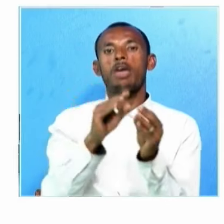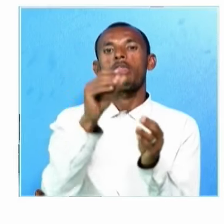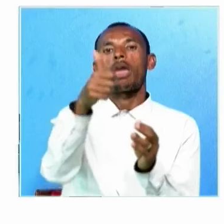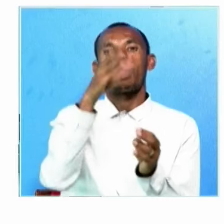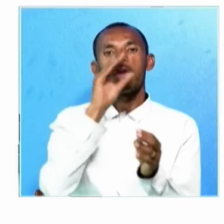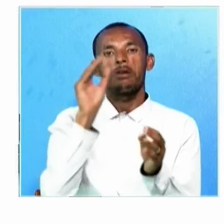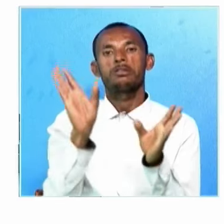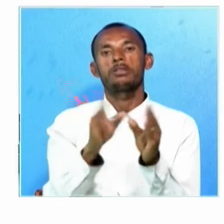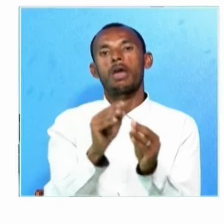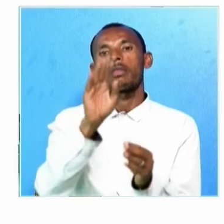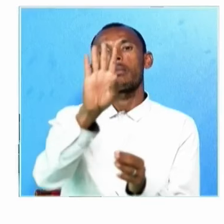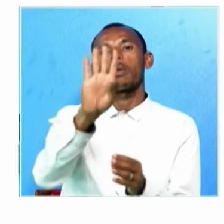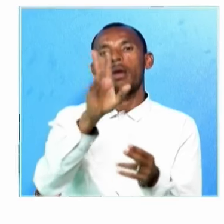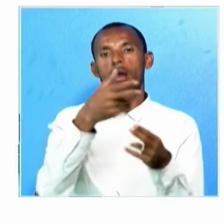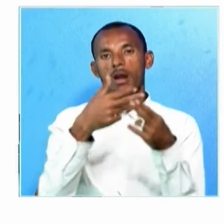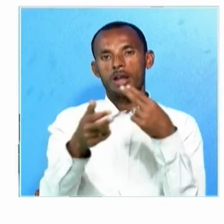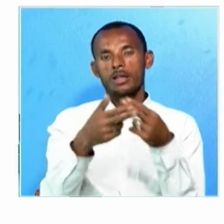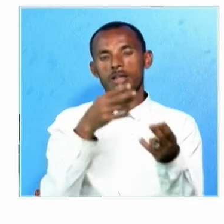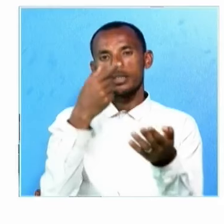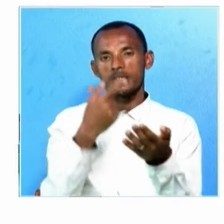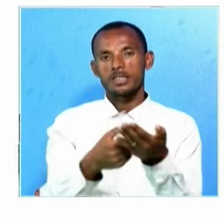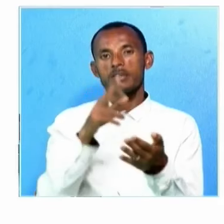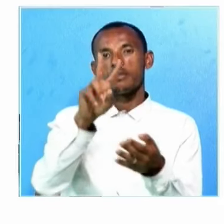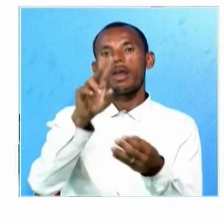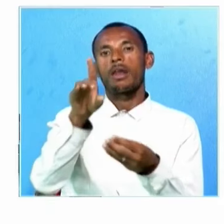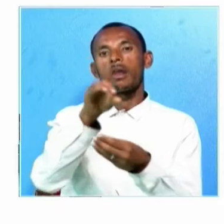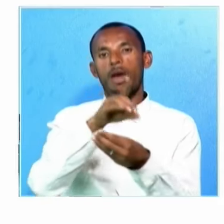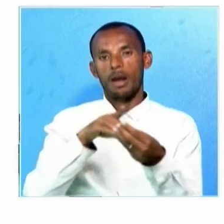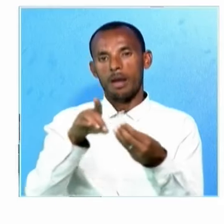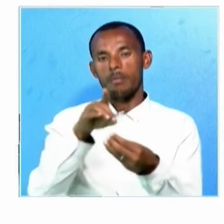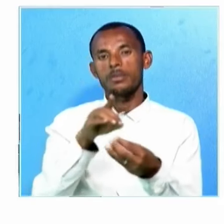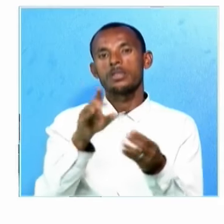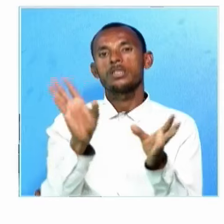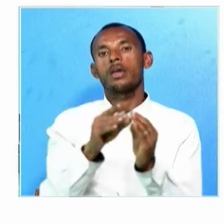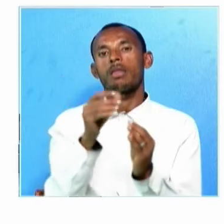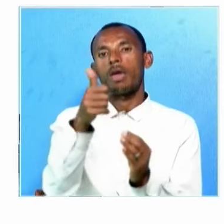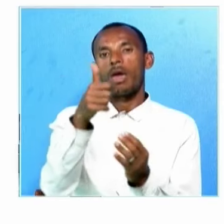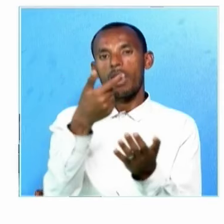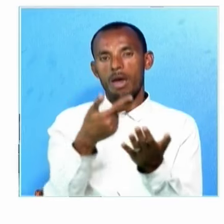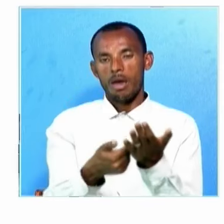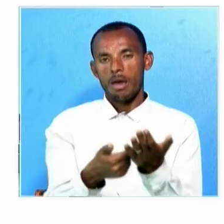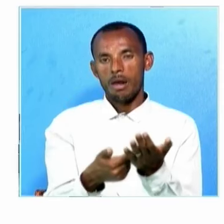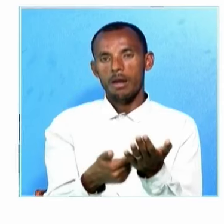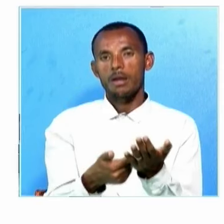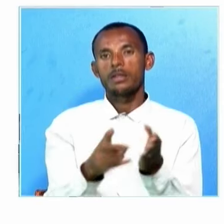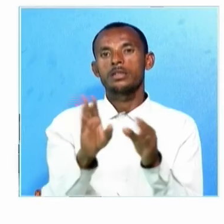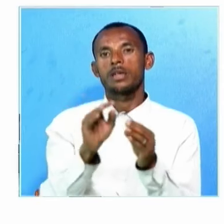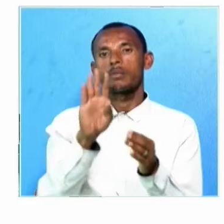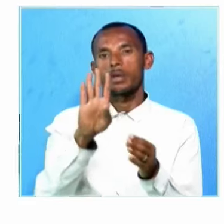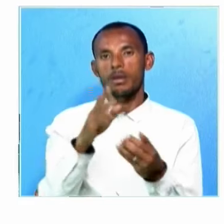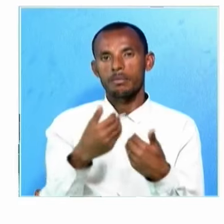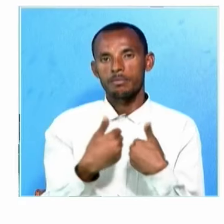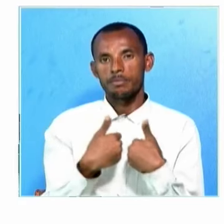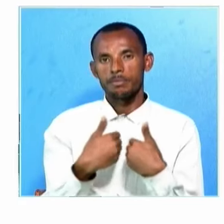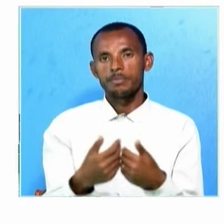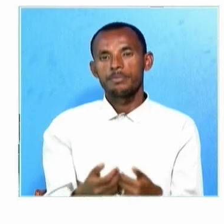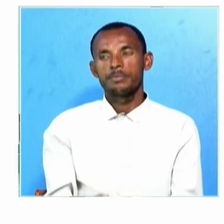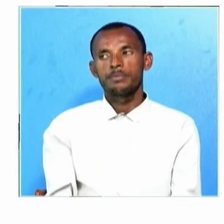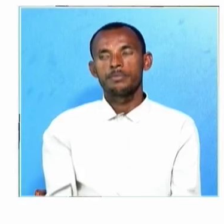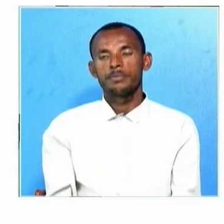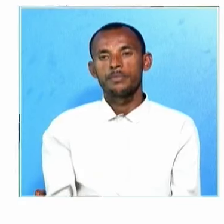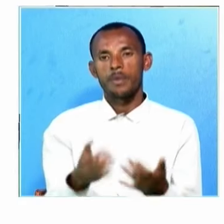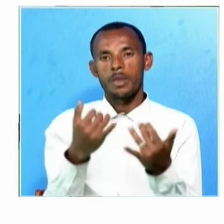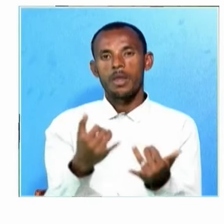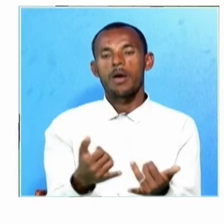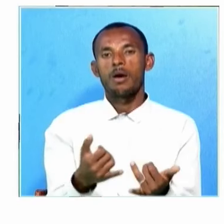and set B are related by this Venn diagram. Set A is here, set B is here.